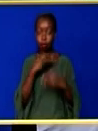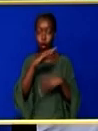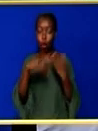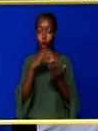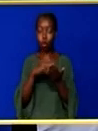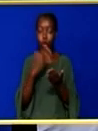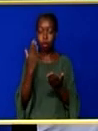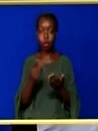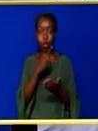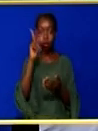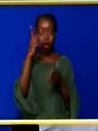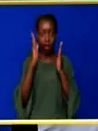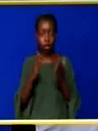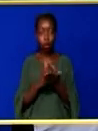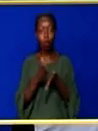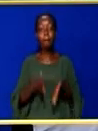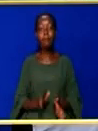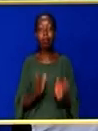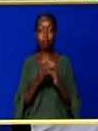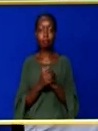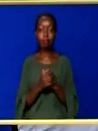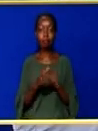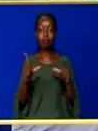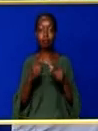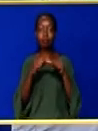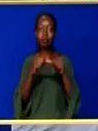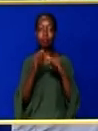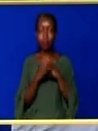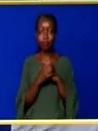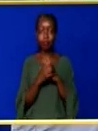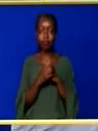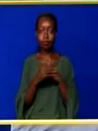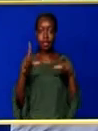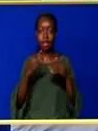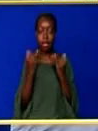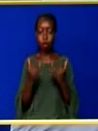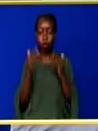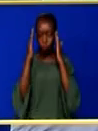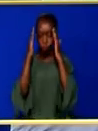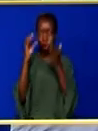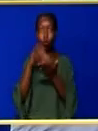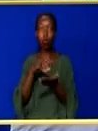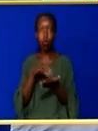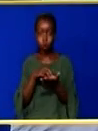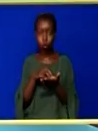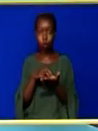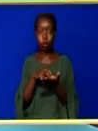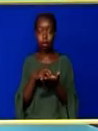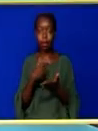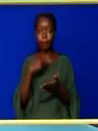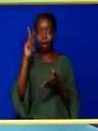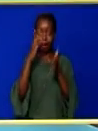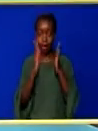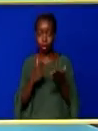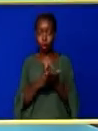my friend, you are a Kenyan citizen by birth. Yes. Let's go. Let's now look at these conditions. I'm already a Kenyan citizen